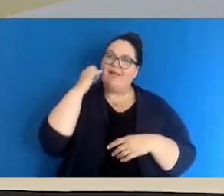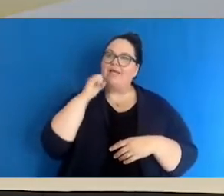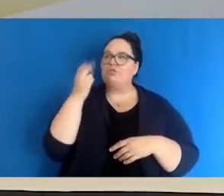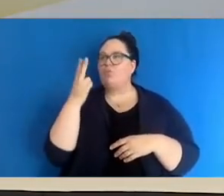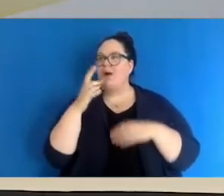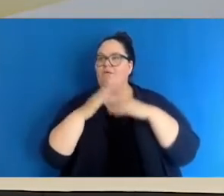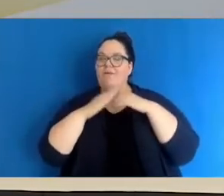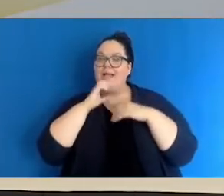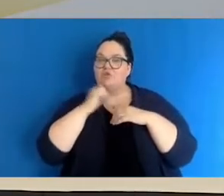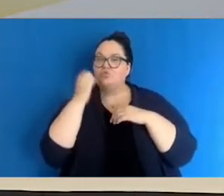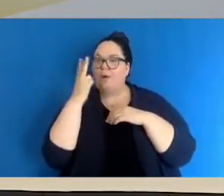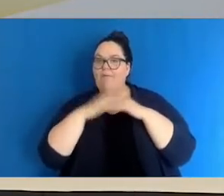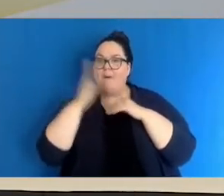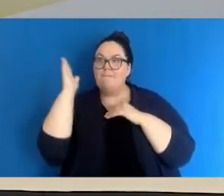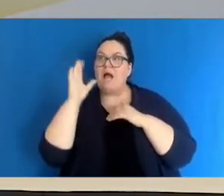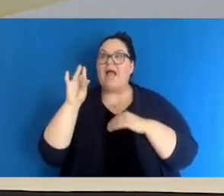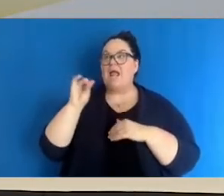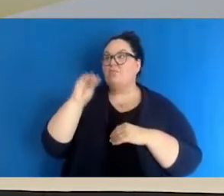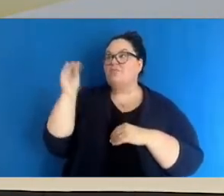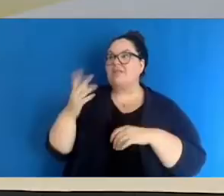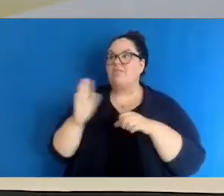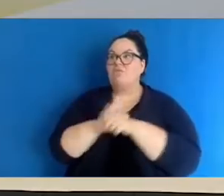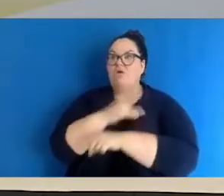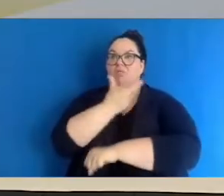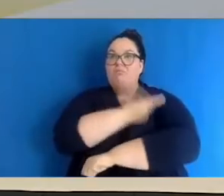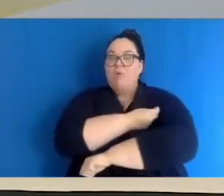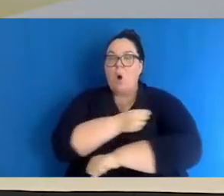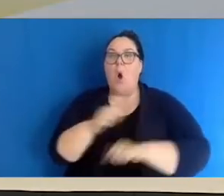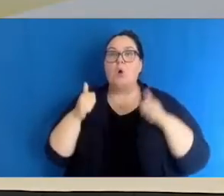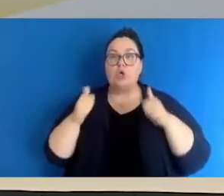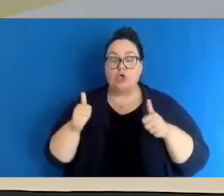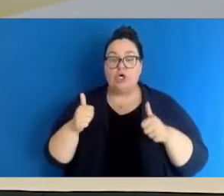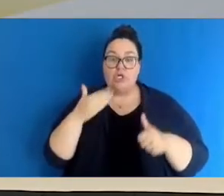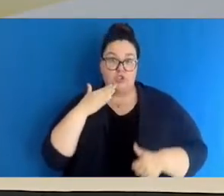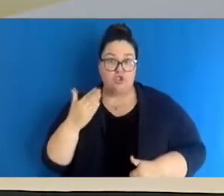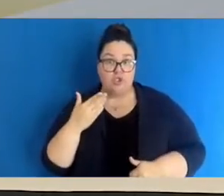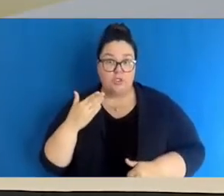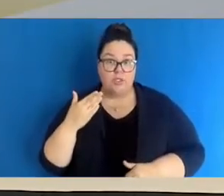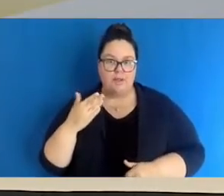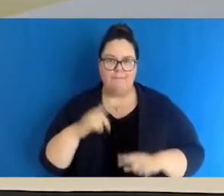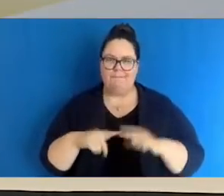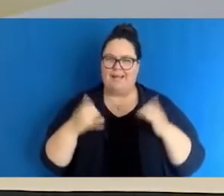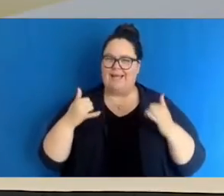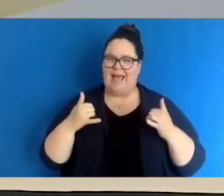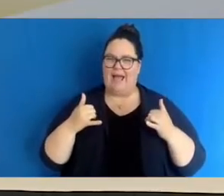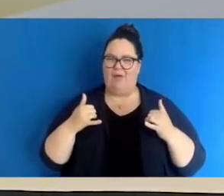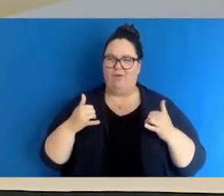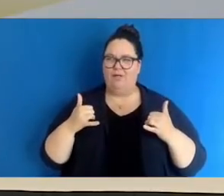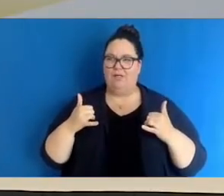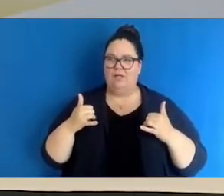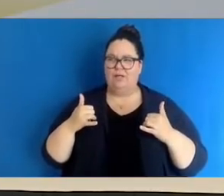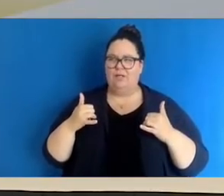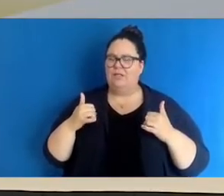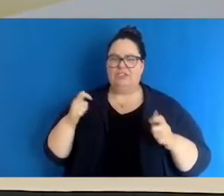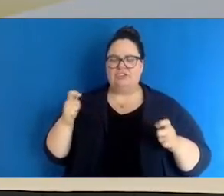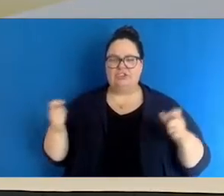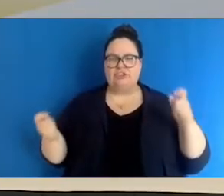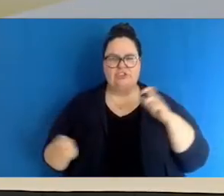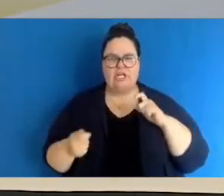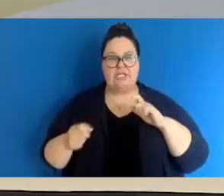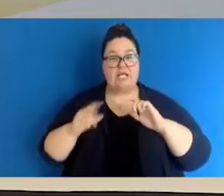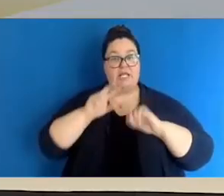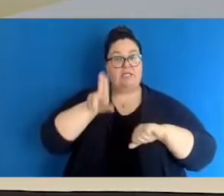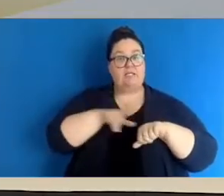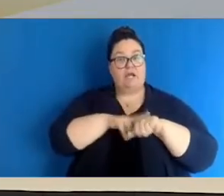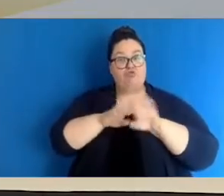fully vaccinated, and when we set that, things have changed somewhat. National modeling suggests that